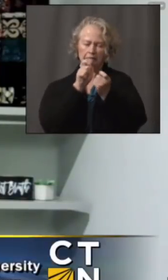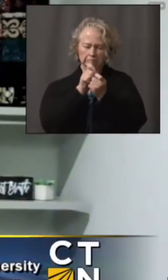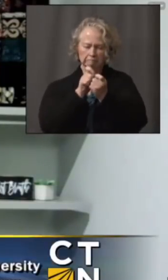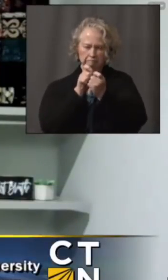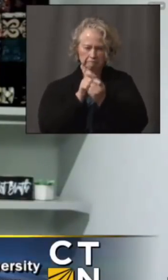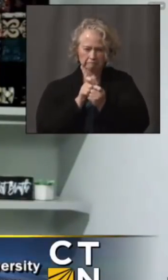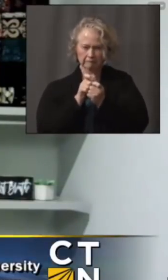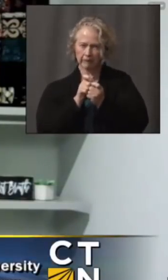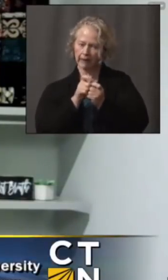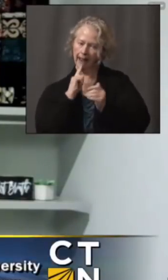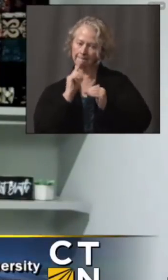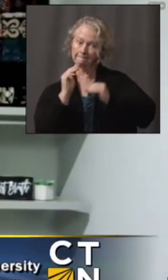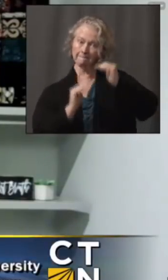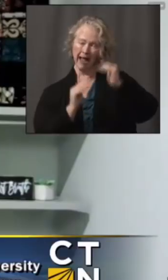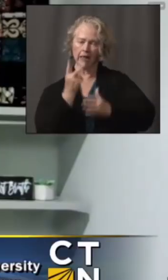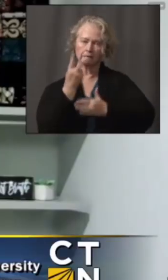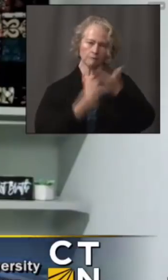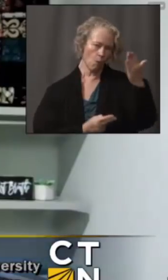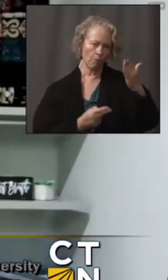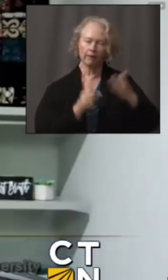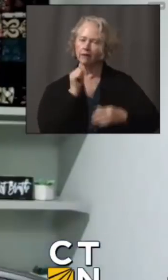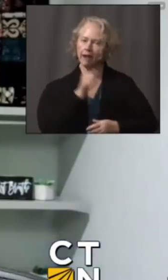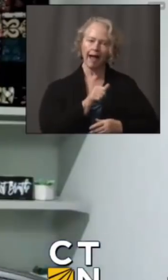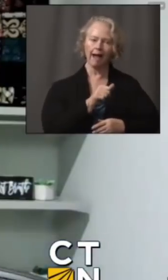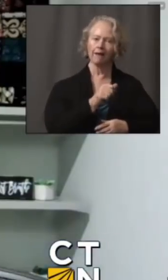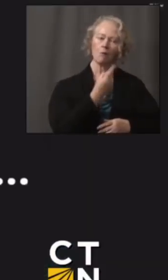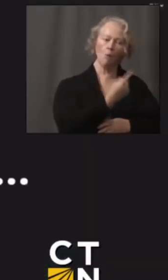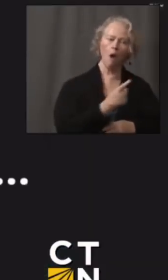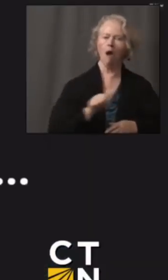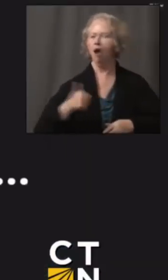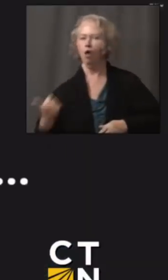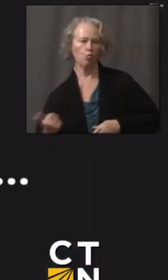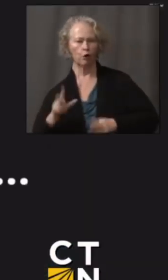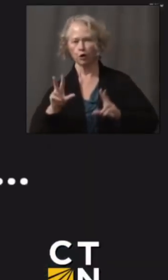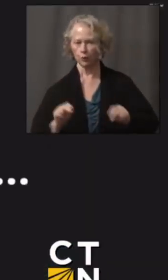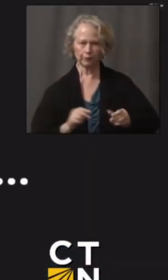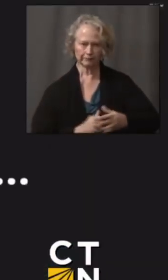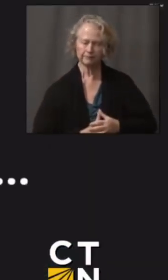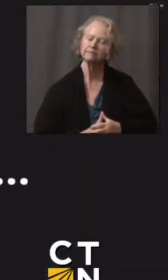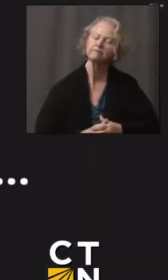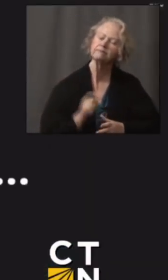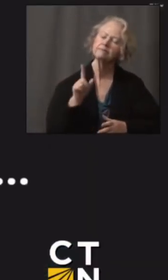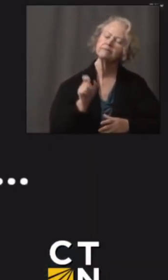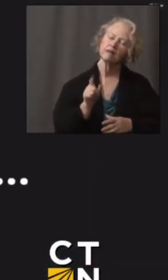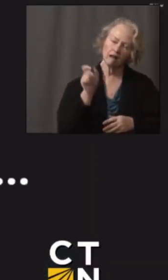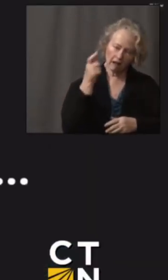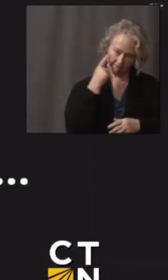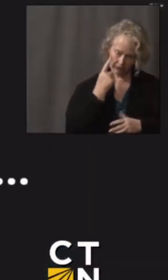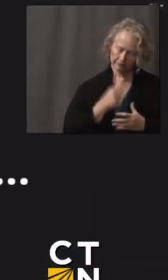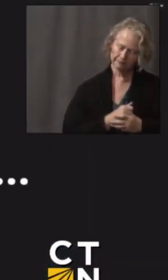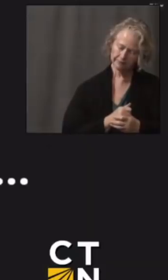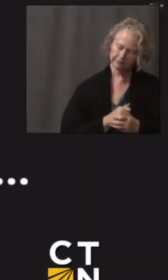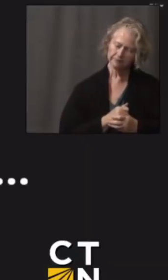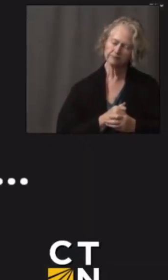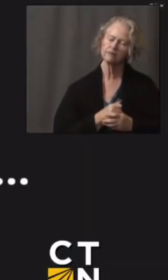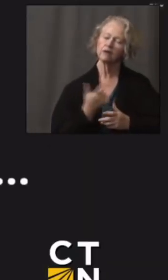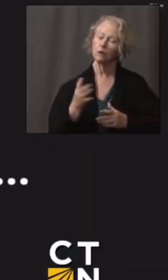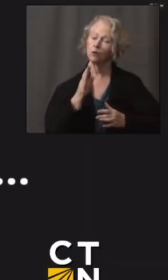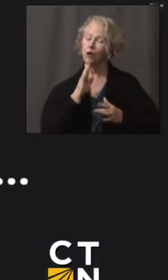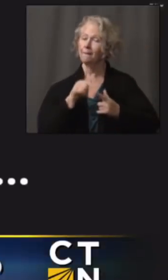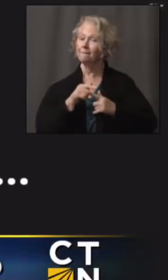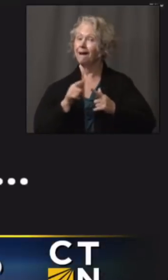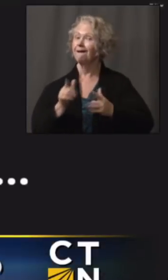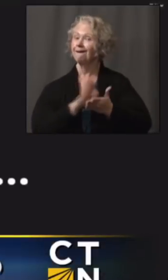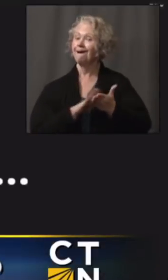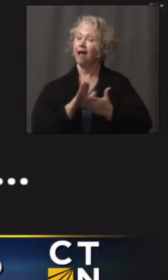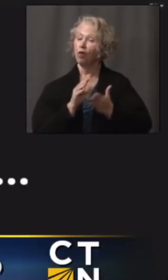and down. It's not a light switch. Thank you. And a question for the governor. You know, we're talking about the criteria for college students